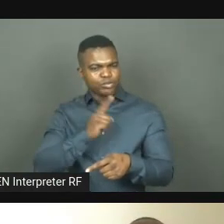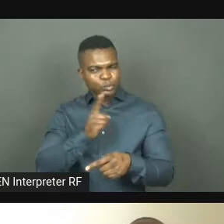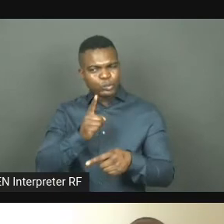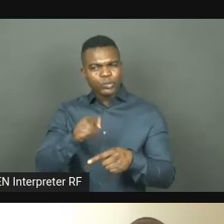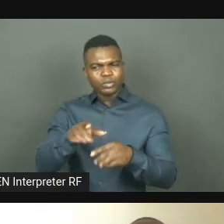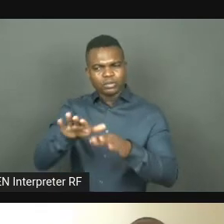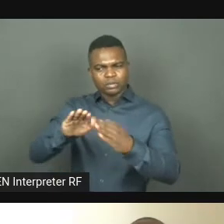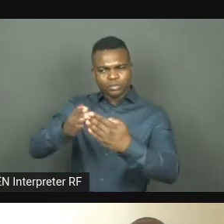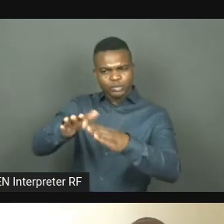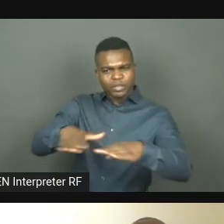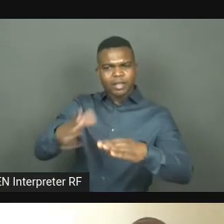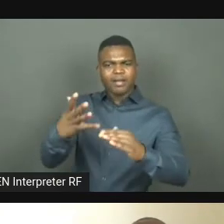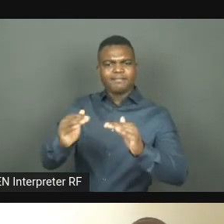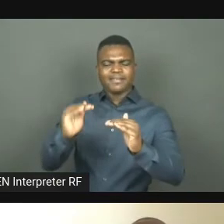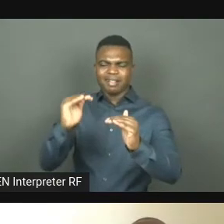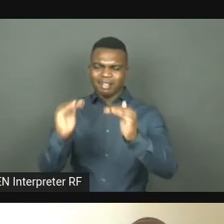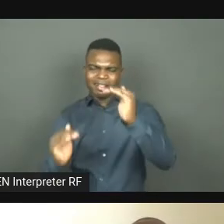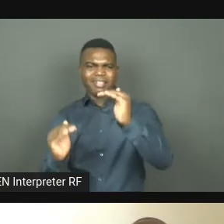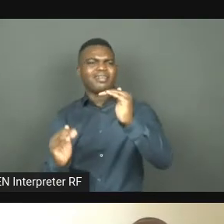Any thoughts and ideas on that?